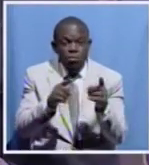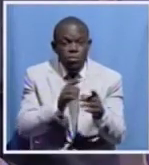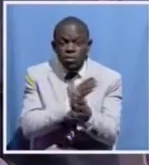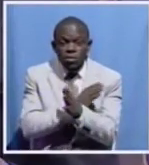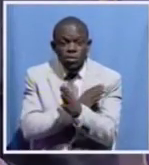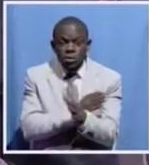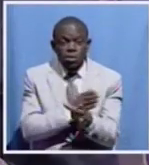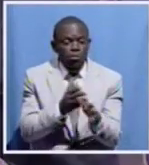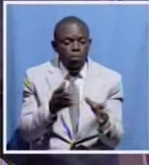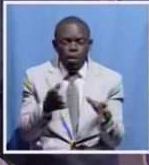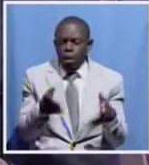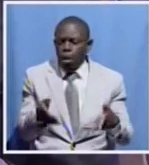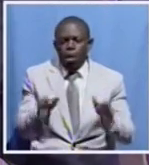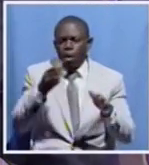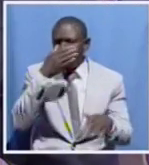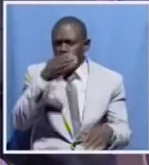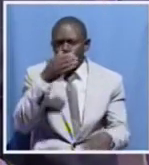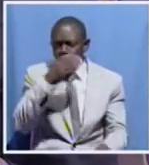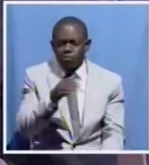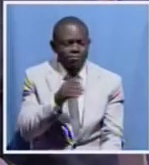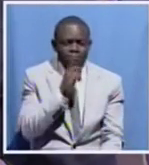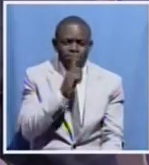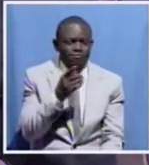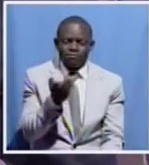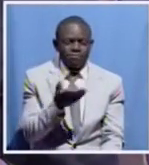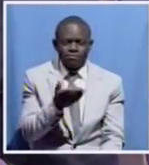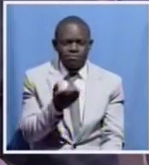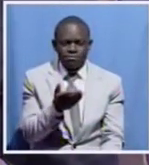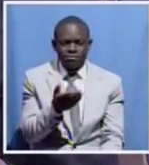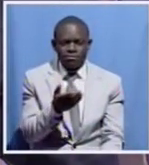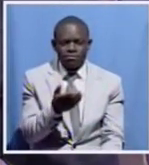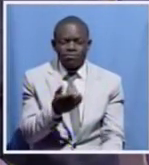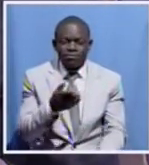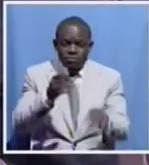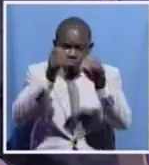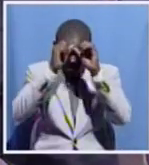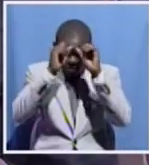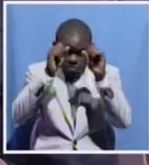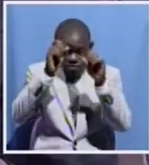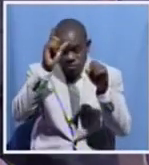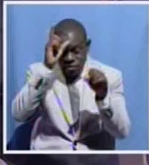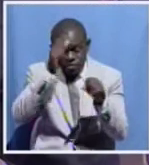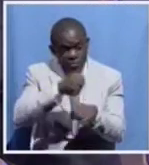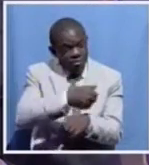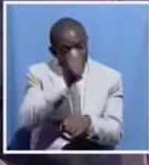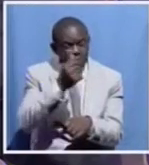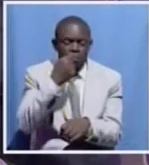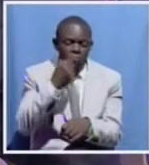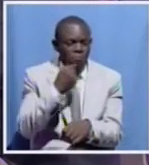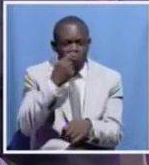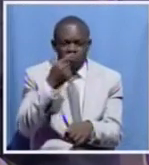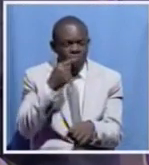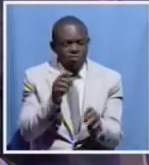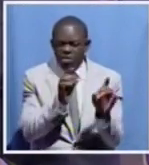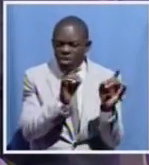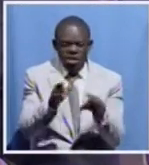it's pretty unjustified compared to the great things that the leadership and the country and the people of Zambia. Zambian